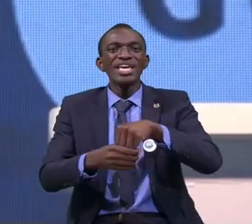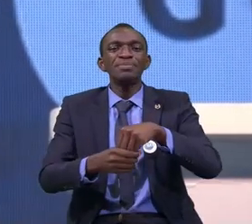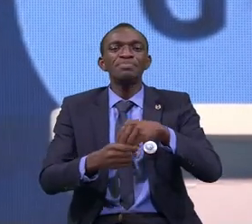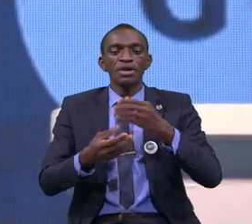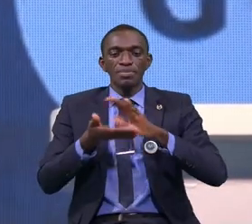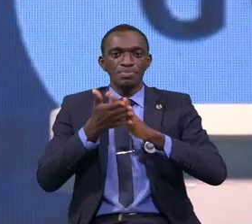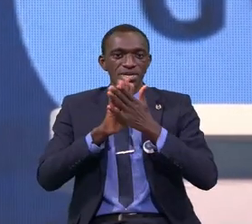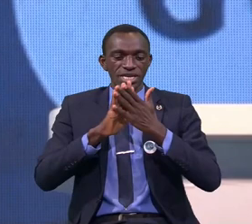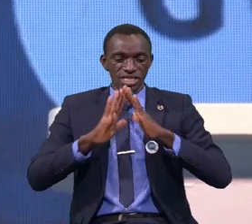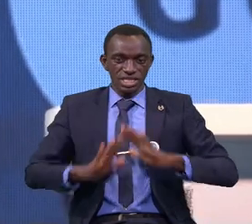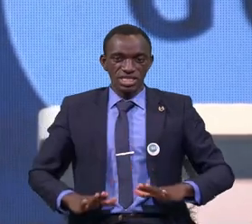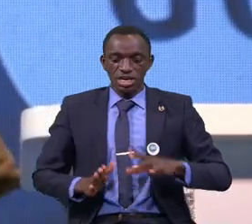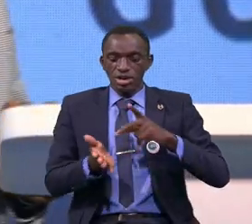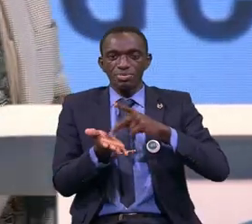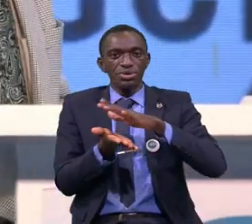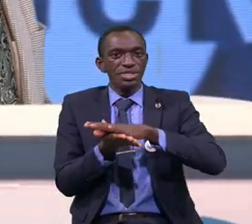power.